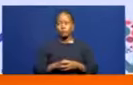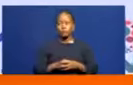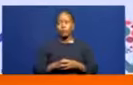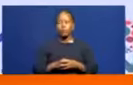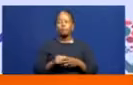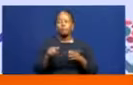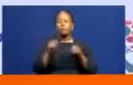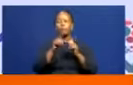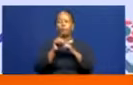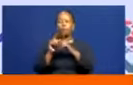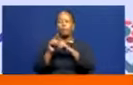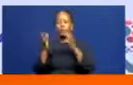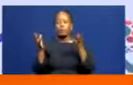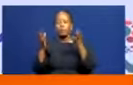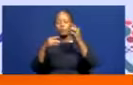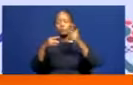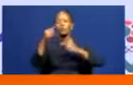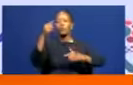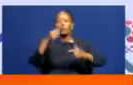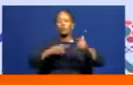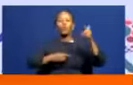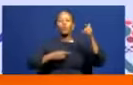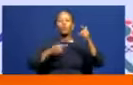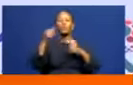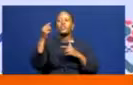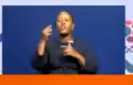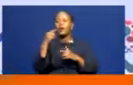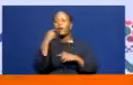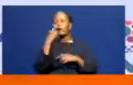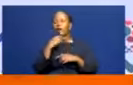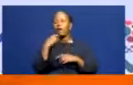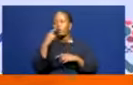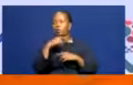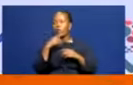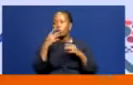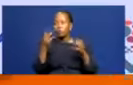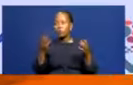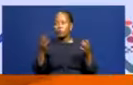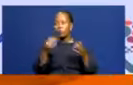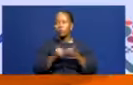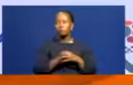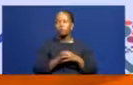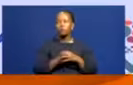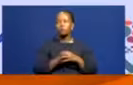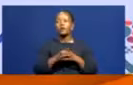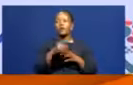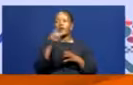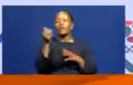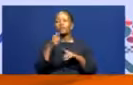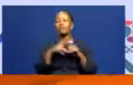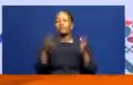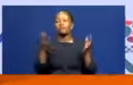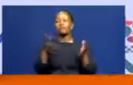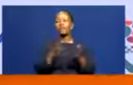And the winner is Fadus Biotech from Tanzania.